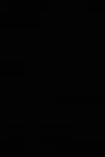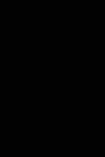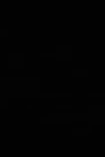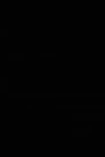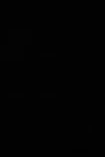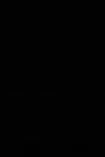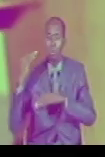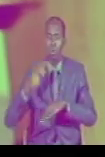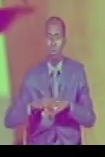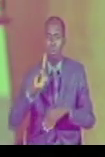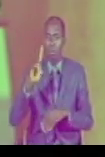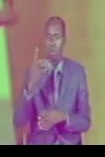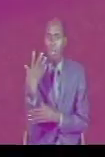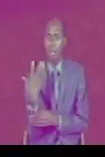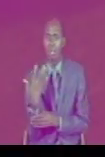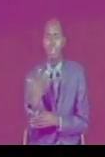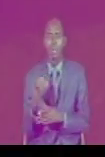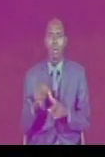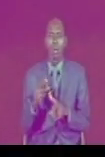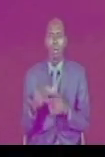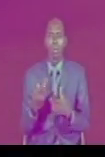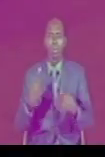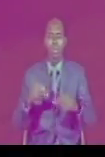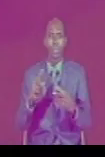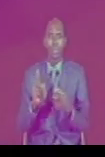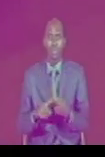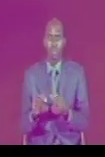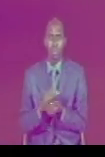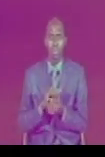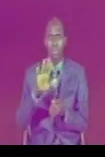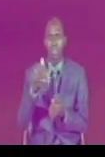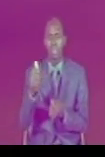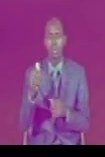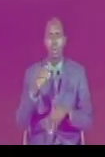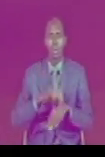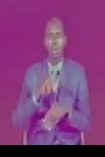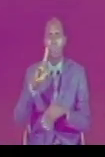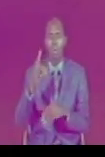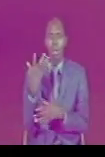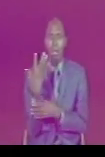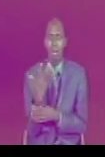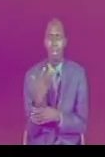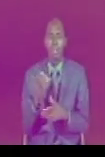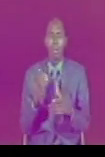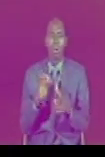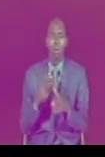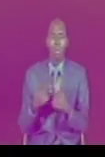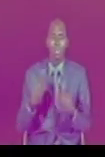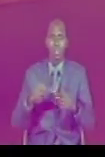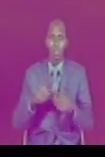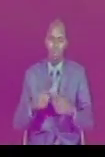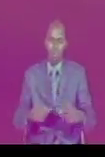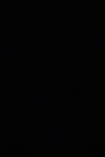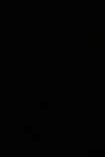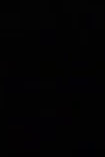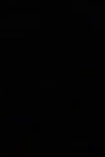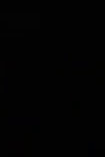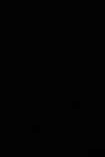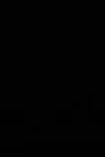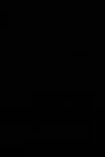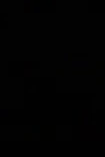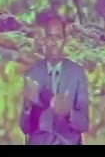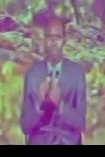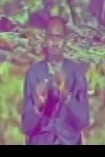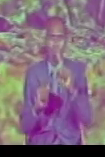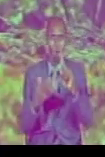wash yourself with only one hand, or trying to tie your wrapper with only one hand. But both hands, or